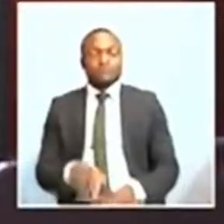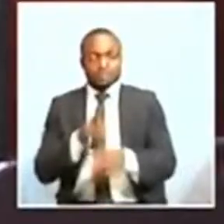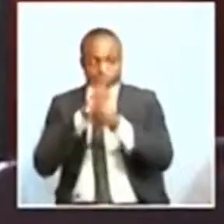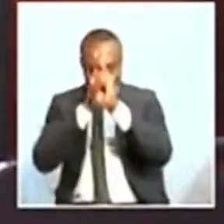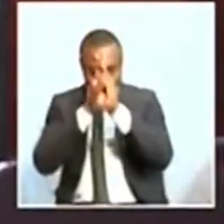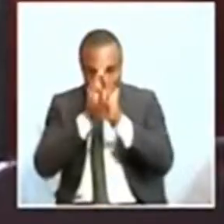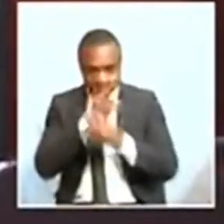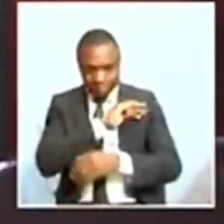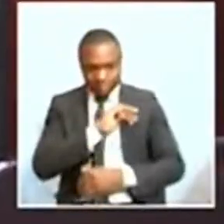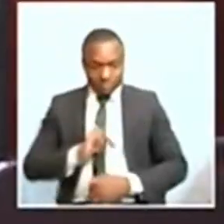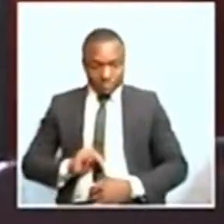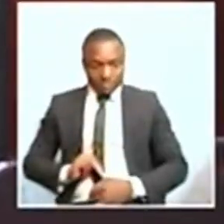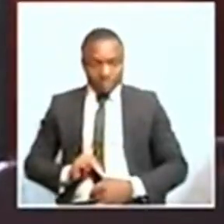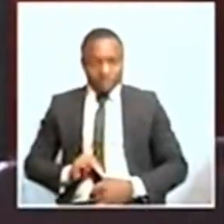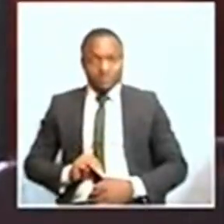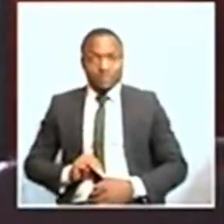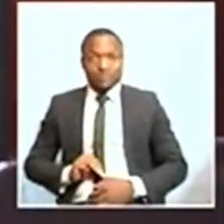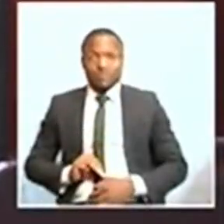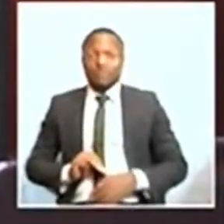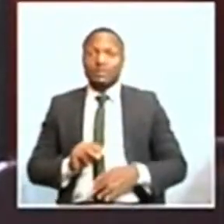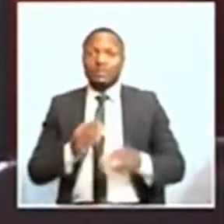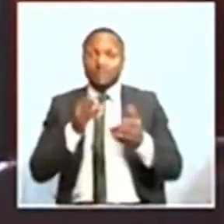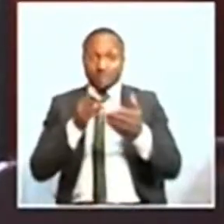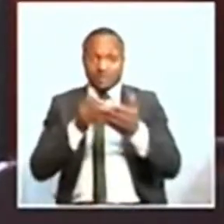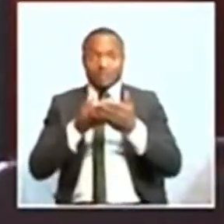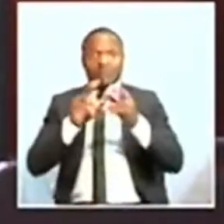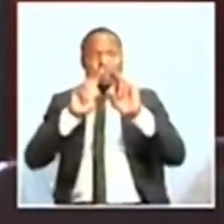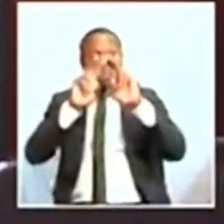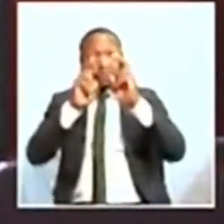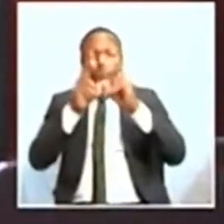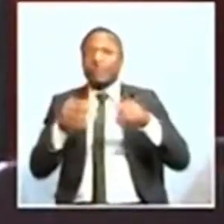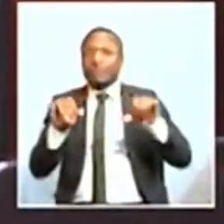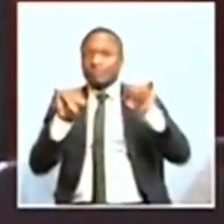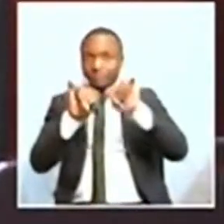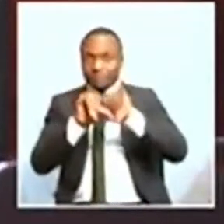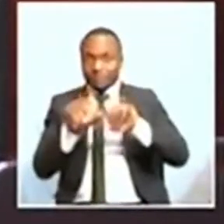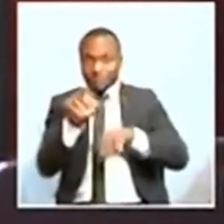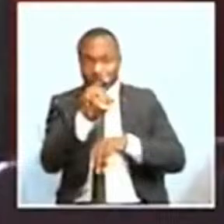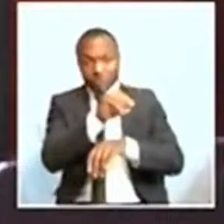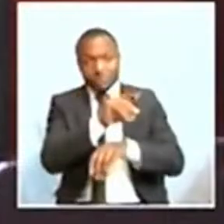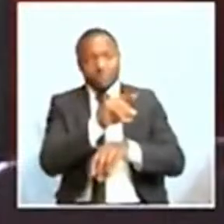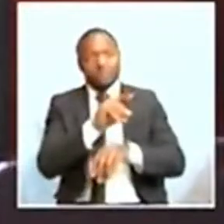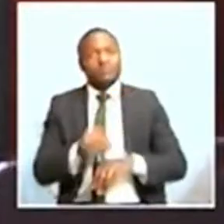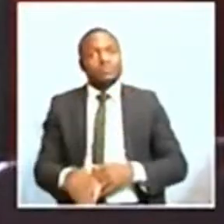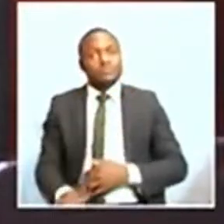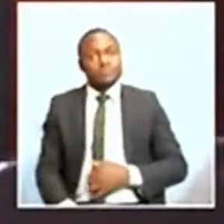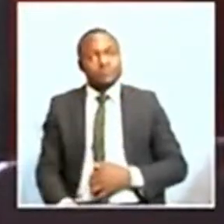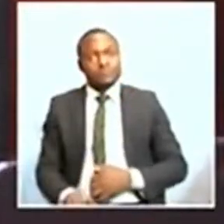Honorable members, I think the subject is of utmost importance, as you have already